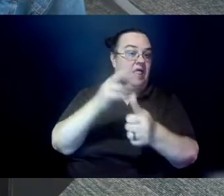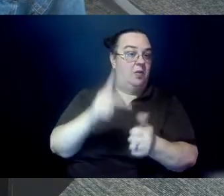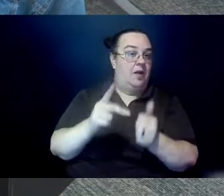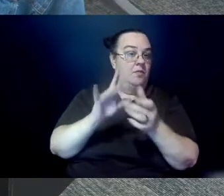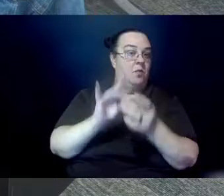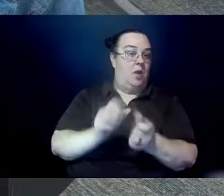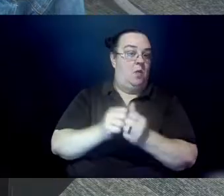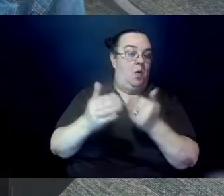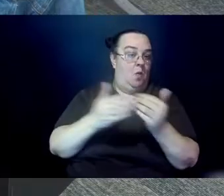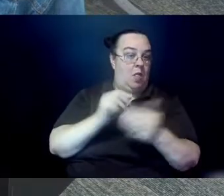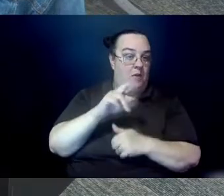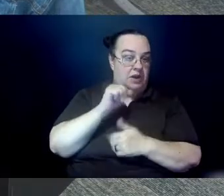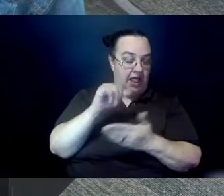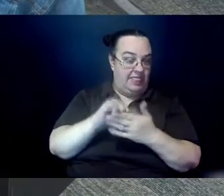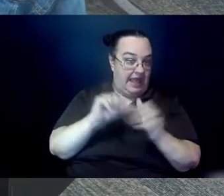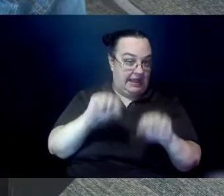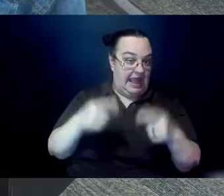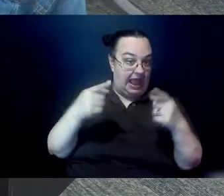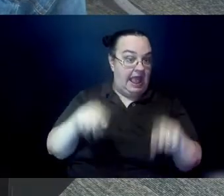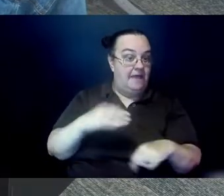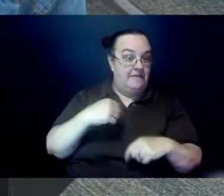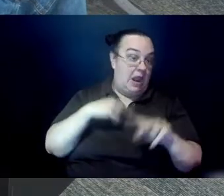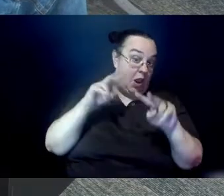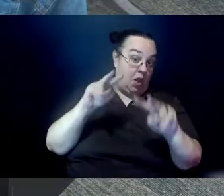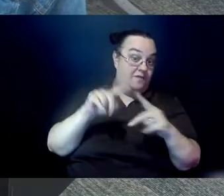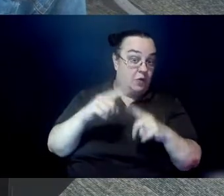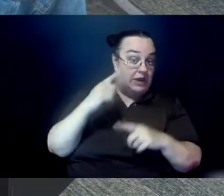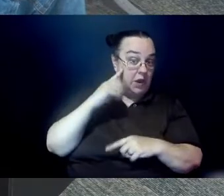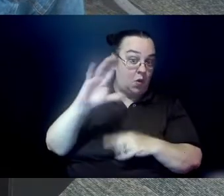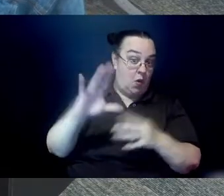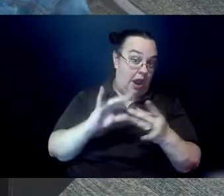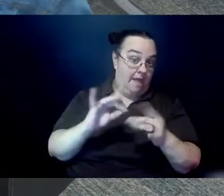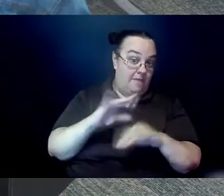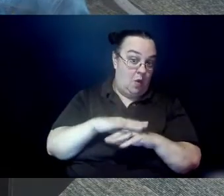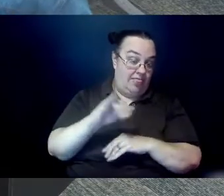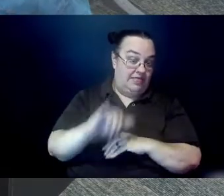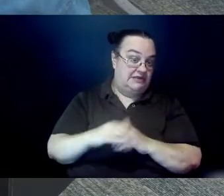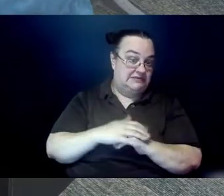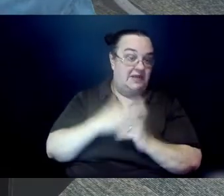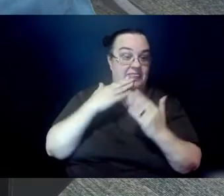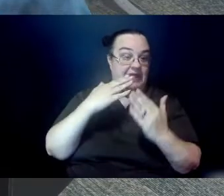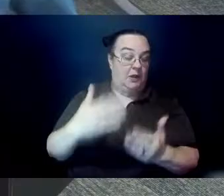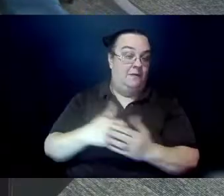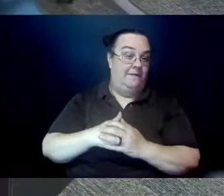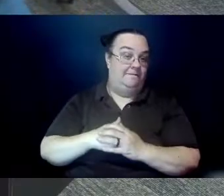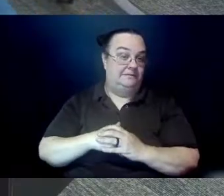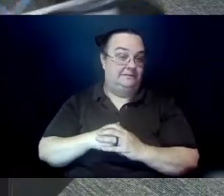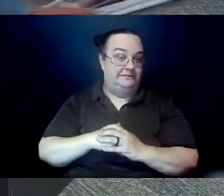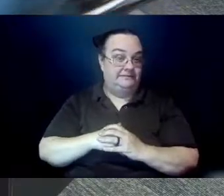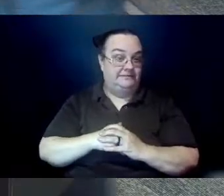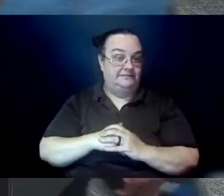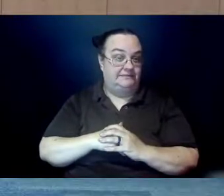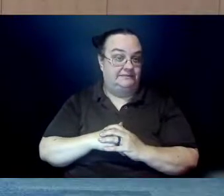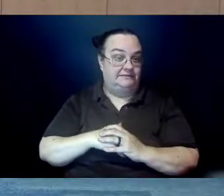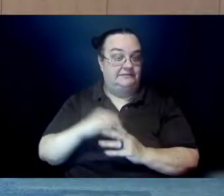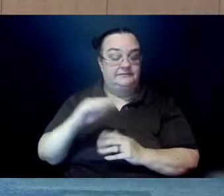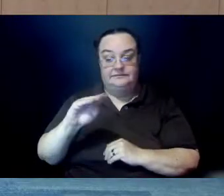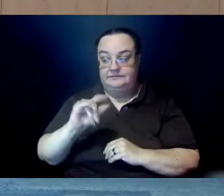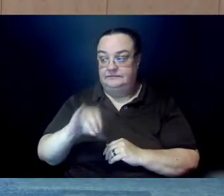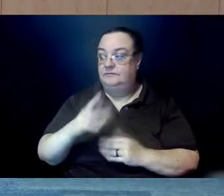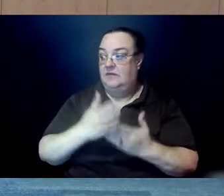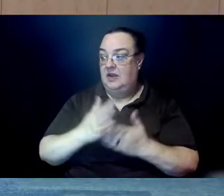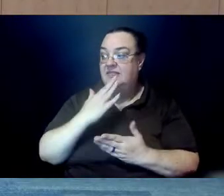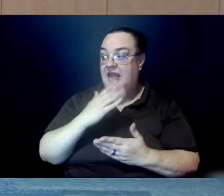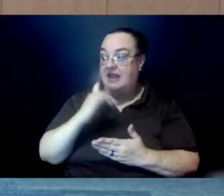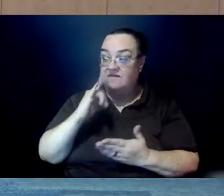or not that could happen, and I look forward to hearing your comment on this. Thank you. All right, thank you for that. Is